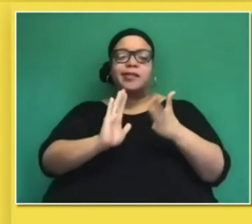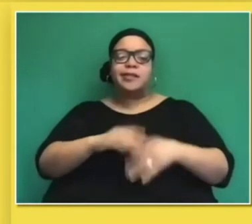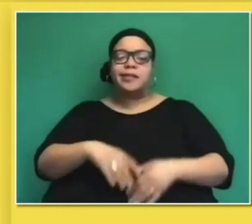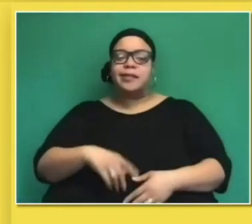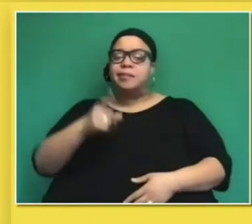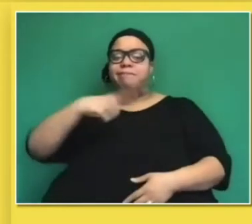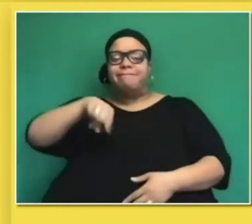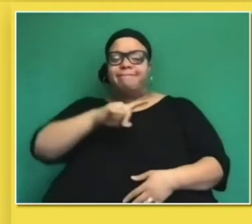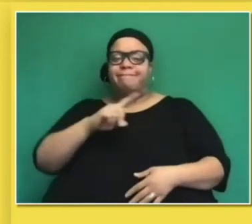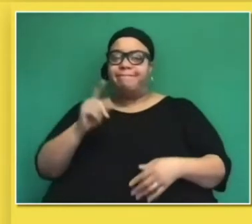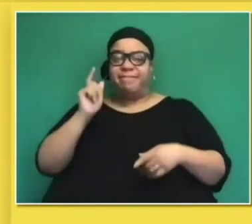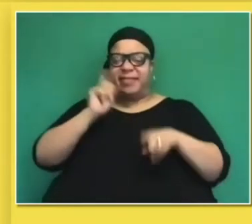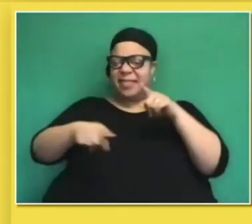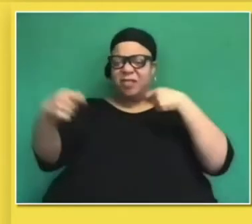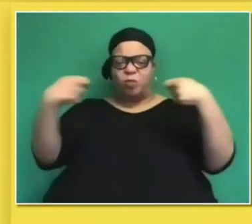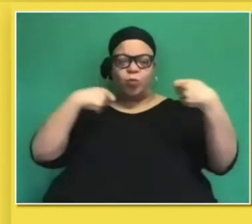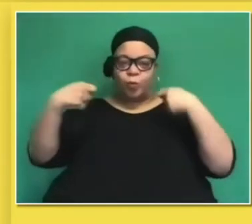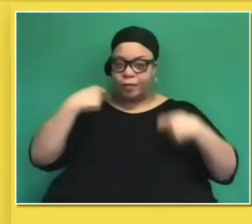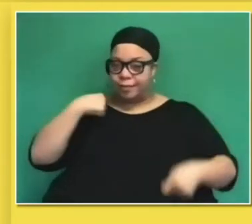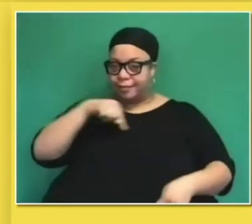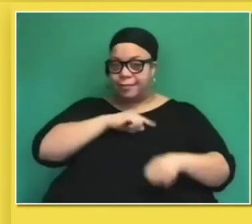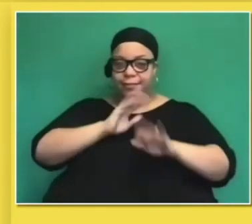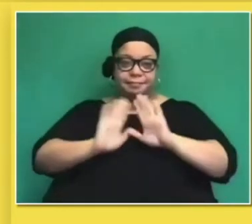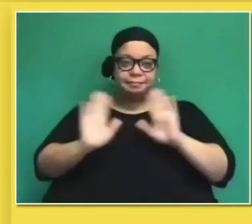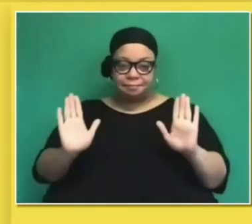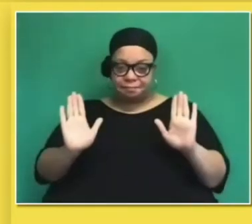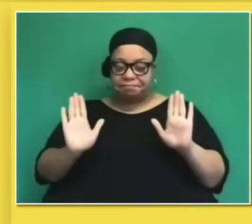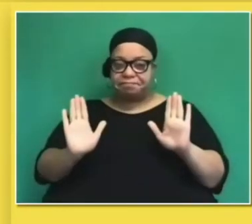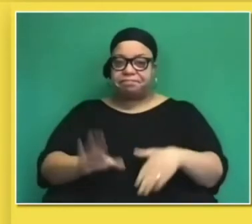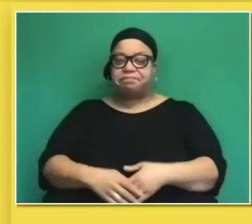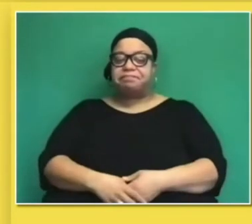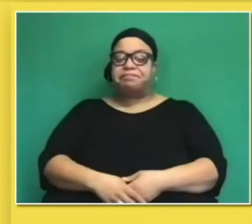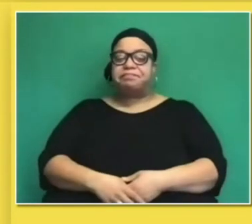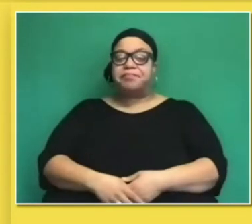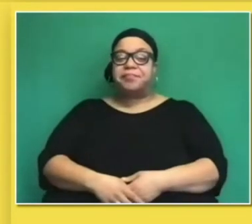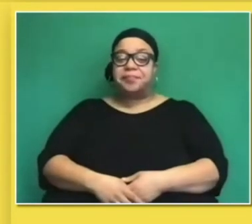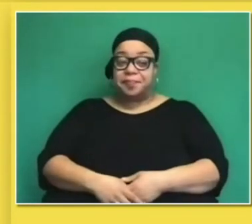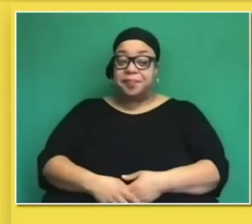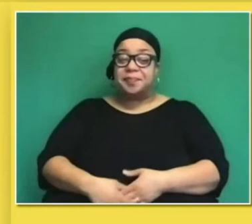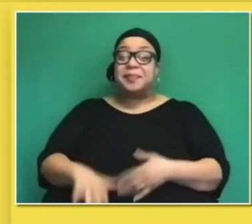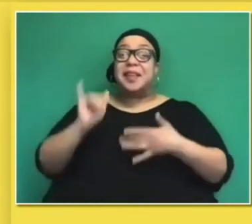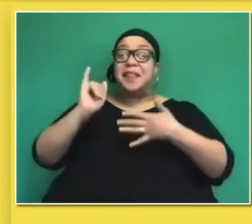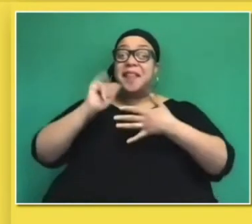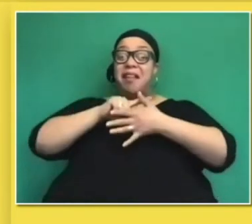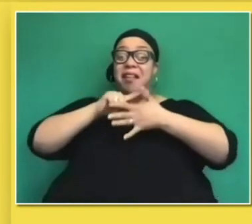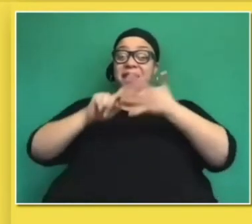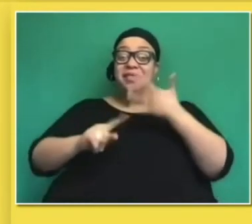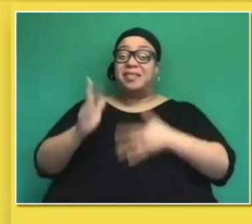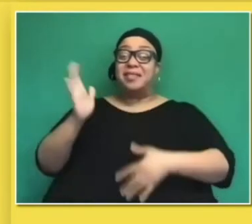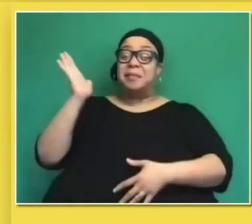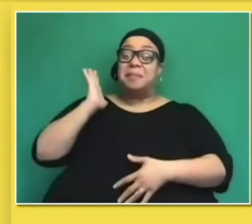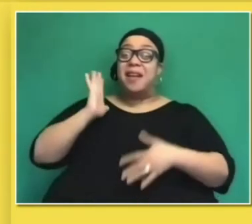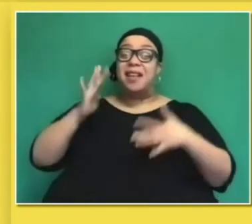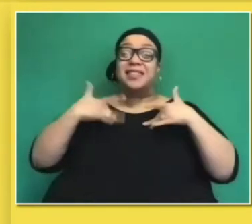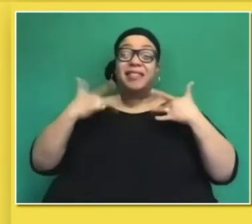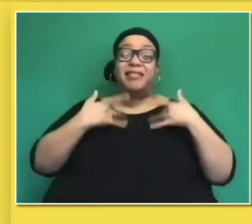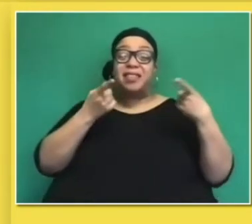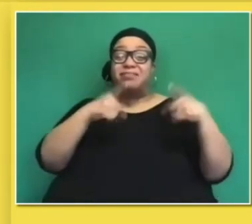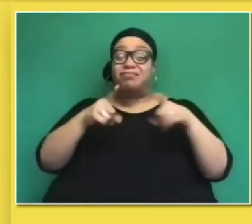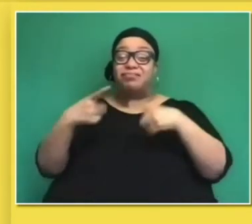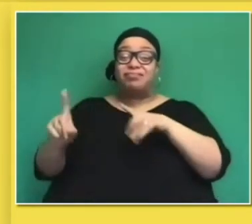said that he knew that maybe these events were necessary links in the